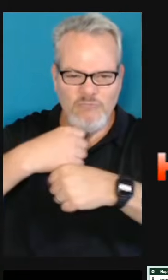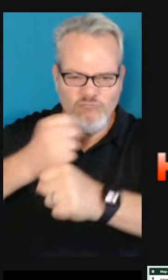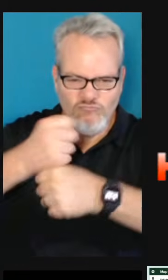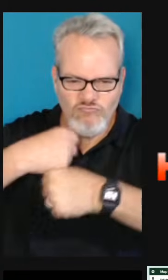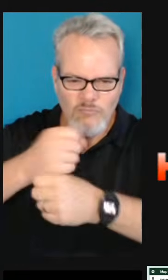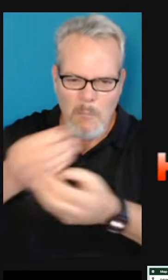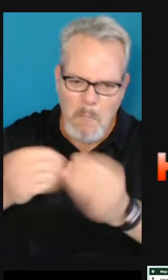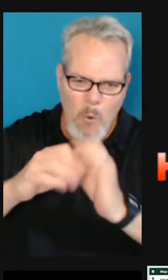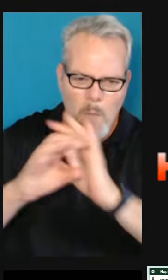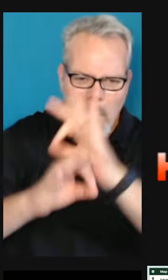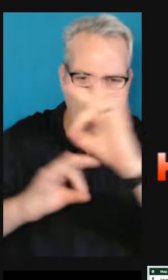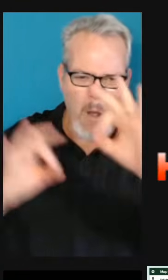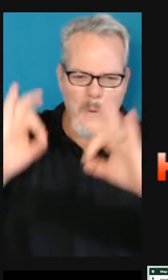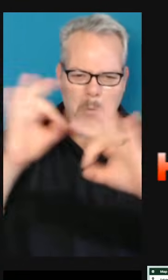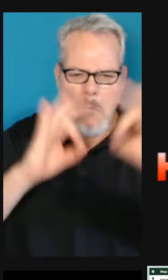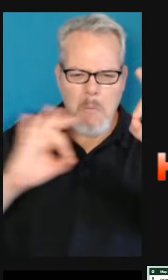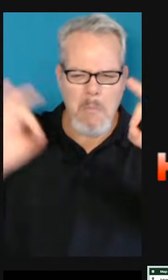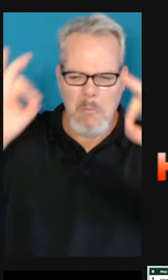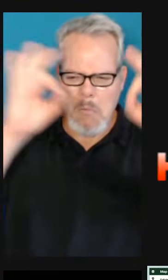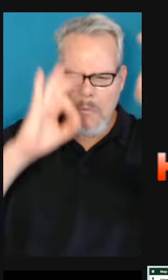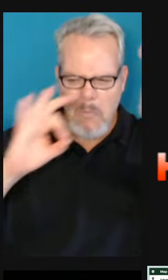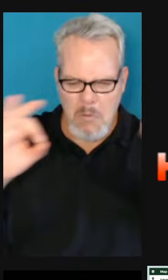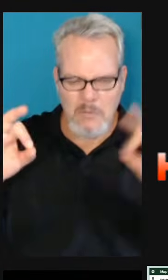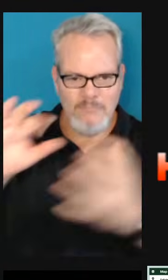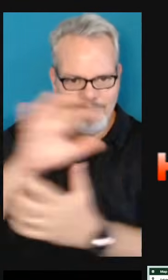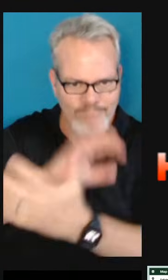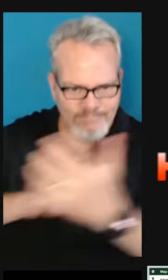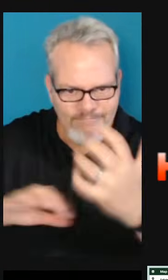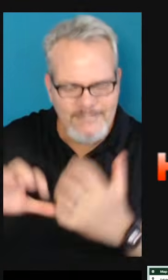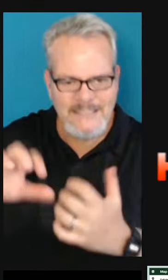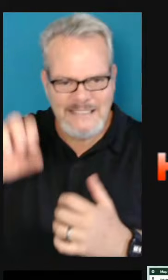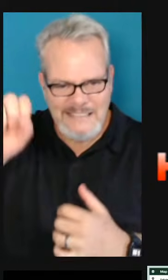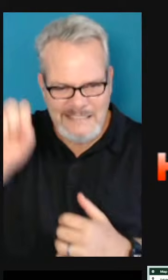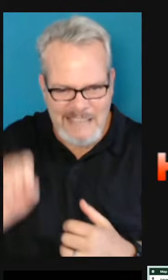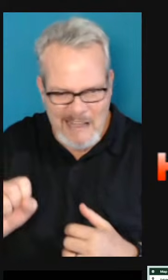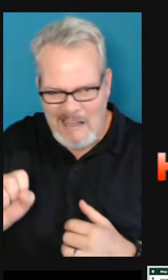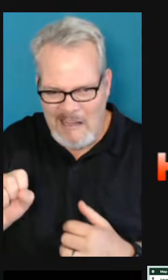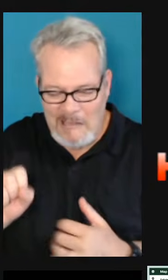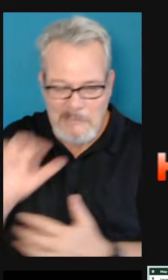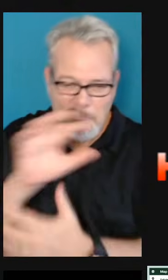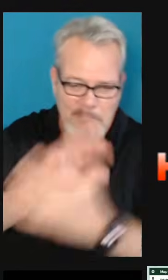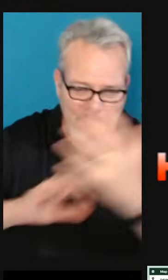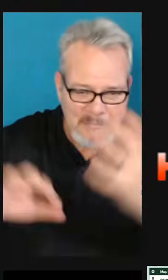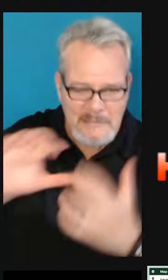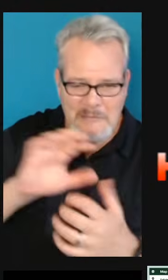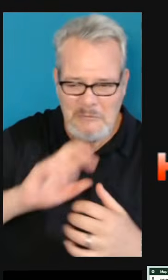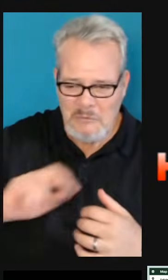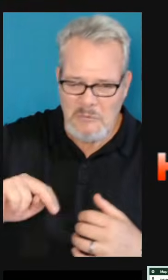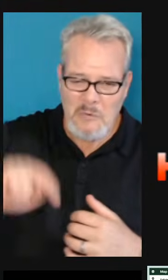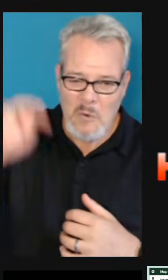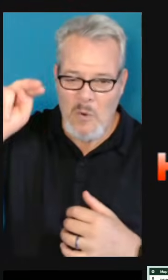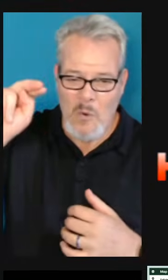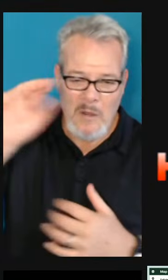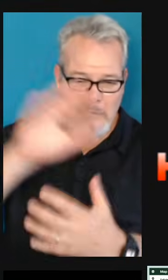the southwest, but also quite a bit to the north, and occasionally sweeping over here and over all the way to Puʻuʻōʻō as